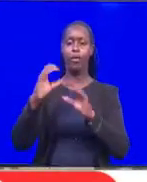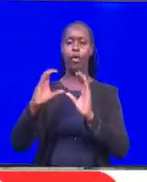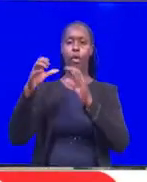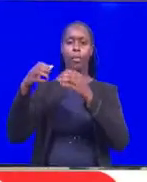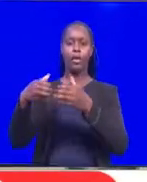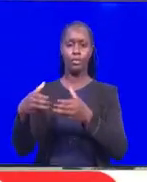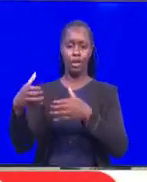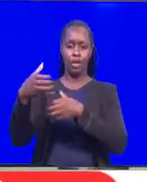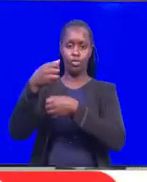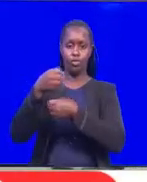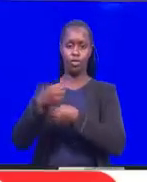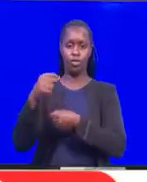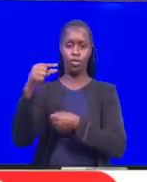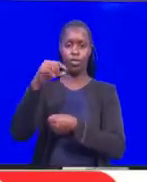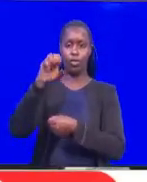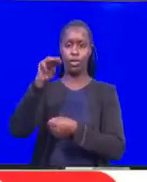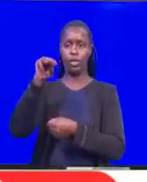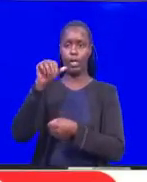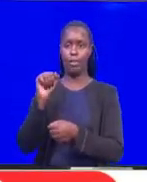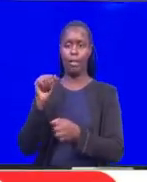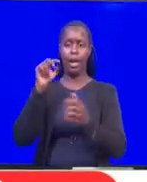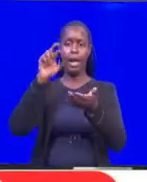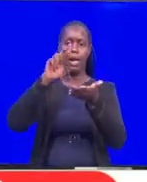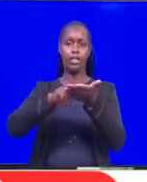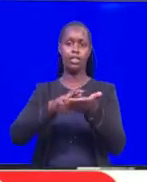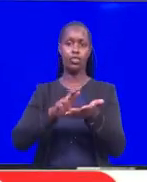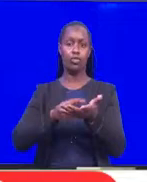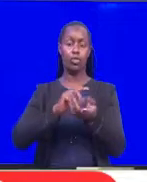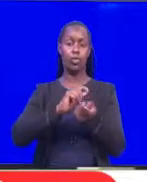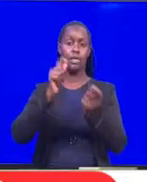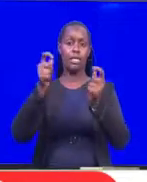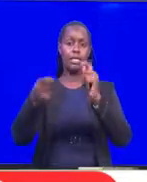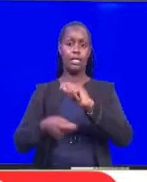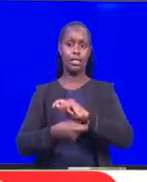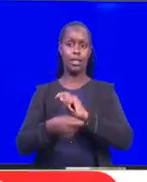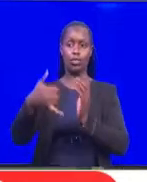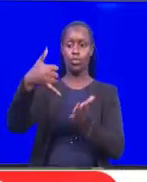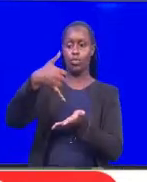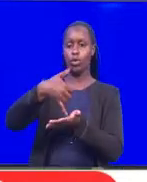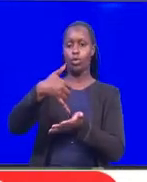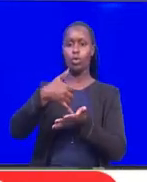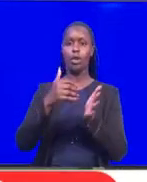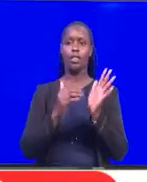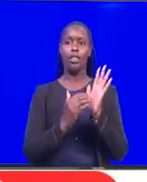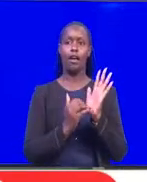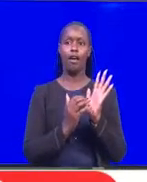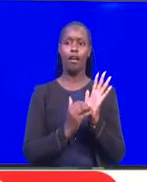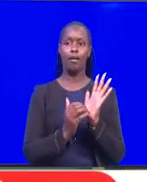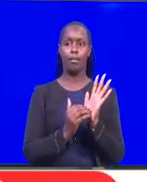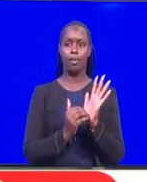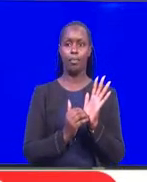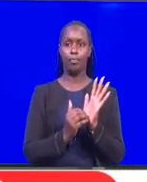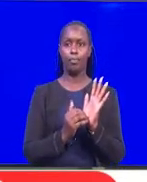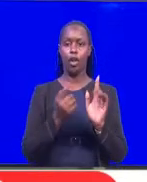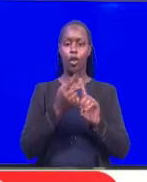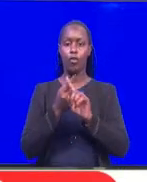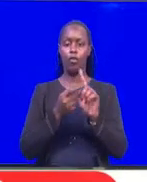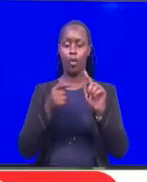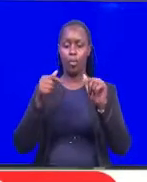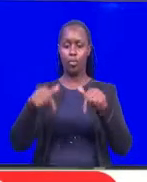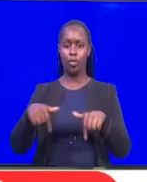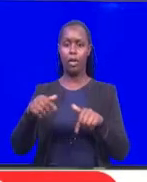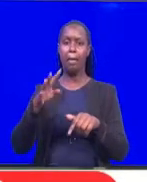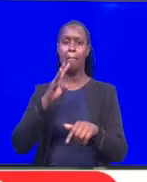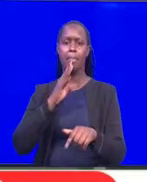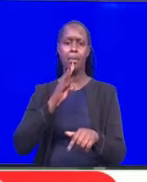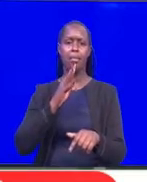whose instruments of registration will be changed to include the Akamba. Kutoka sasa tutakuwa tukiimba Gema,